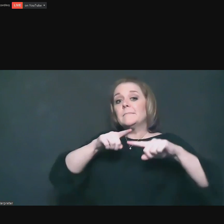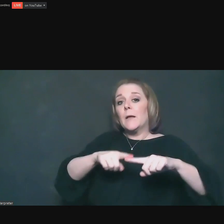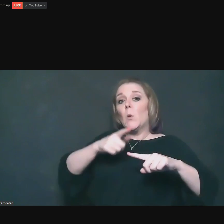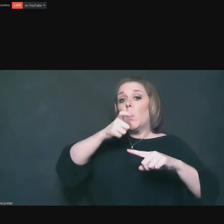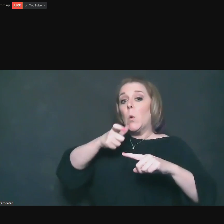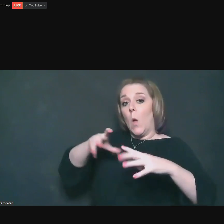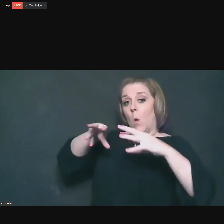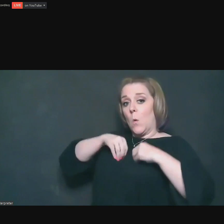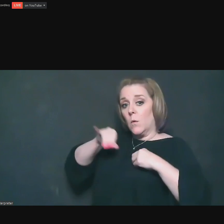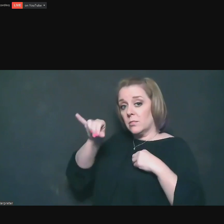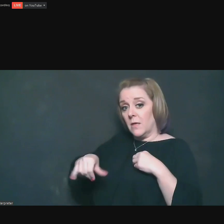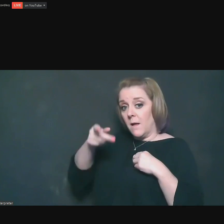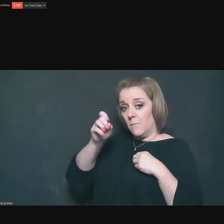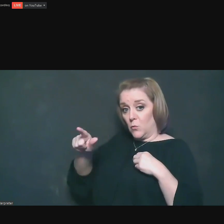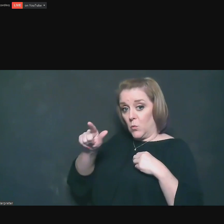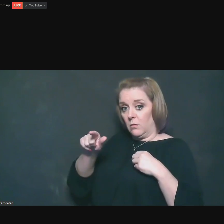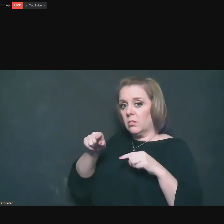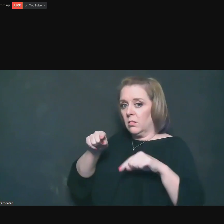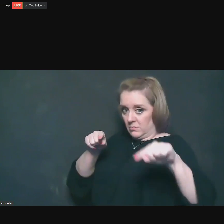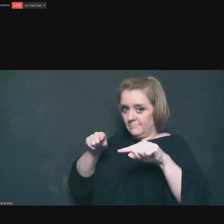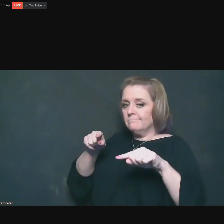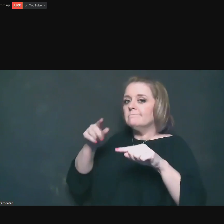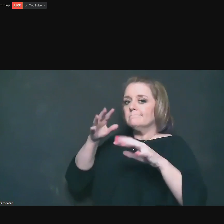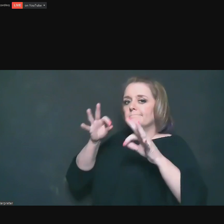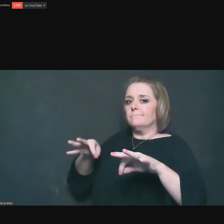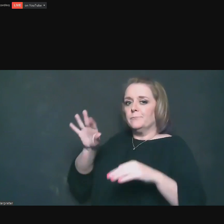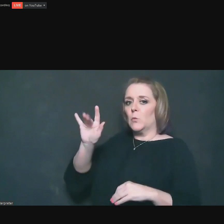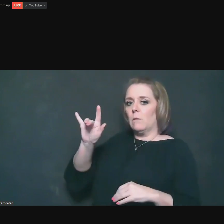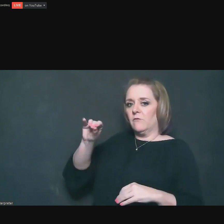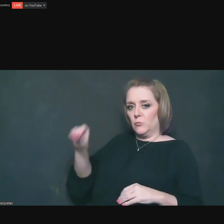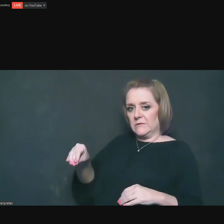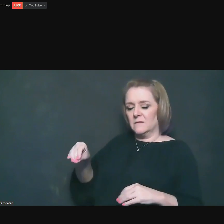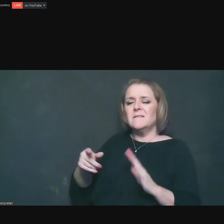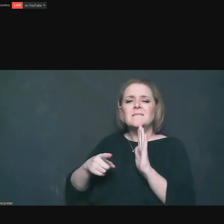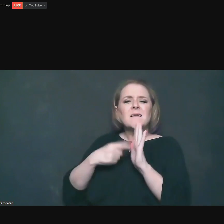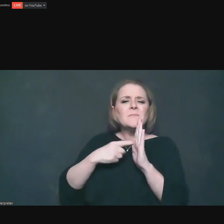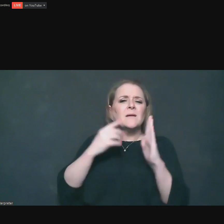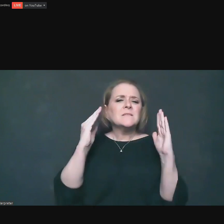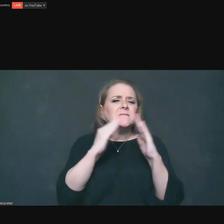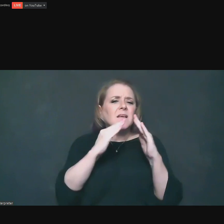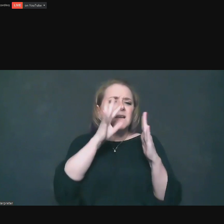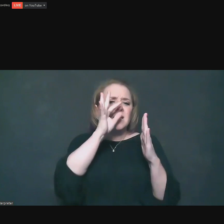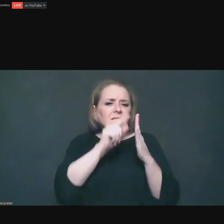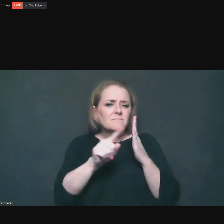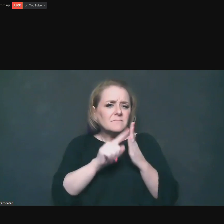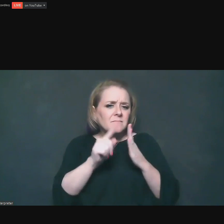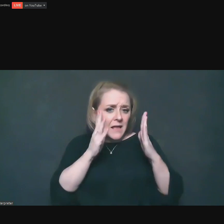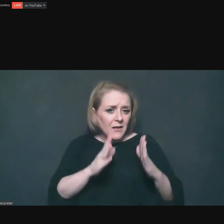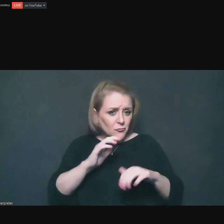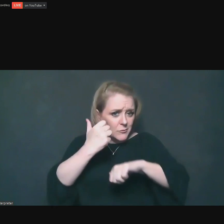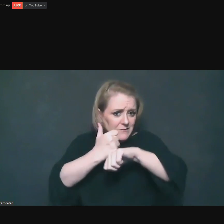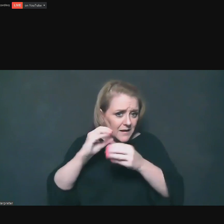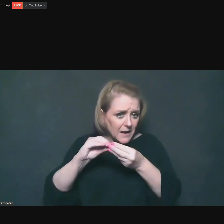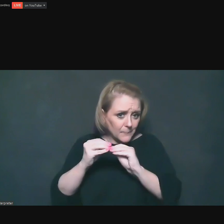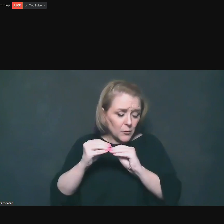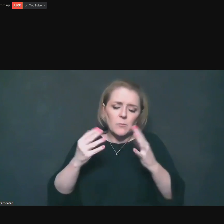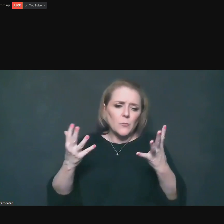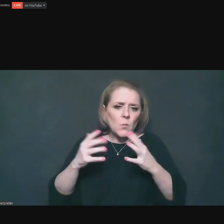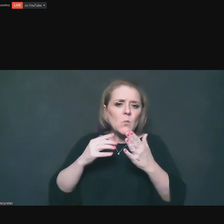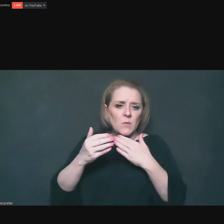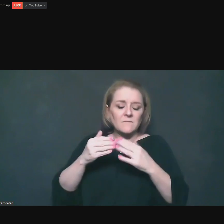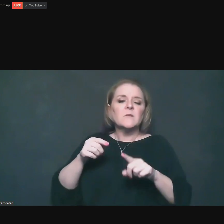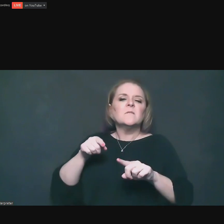A lot of times the city inspector will set that number, but it'll be 25% of whatever the number that is based off of